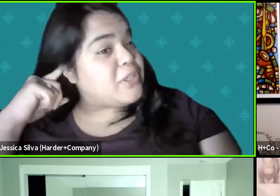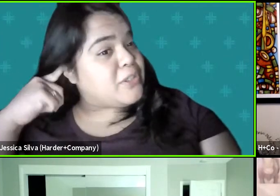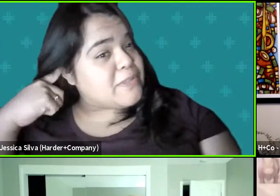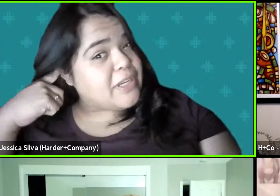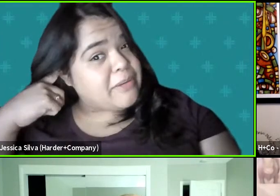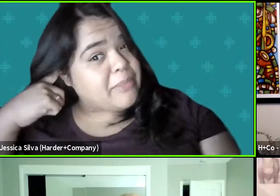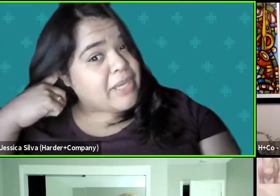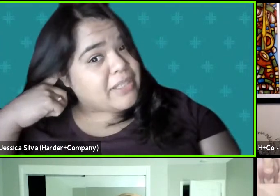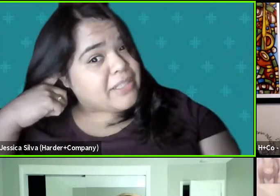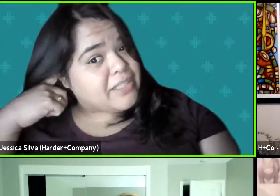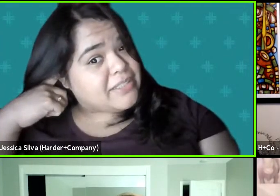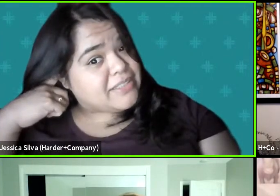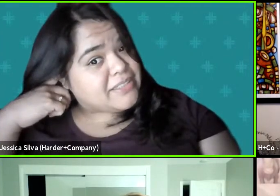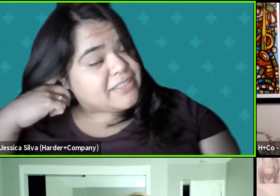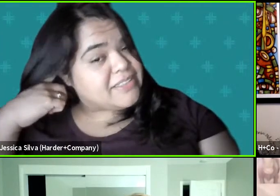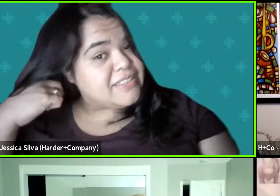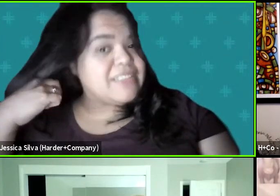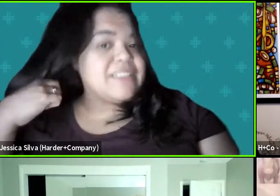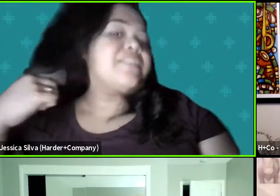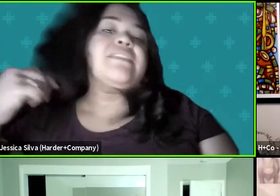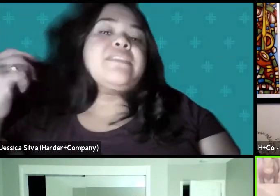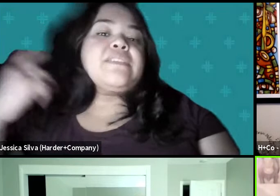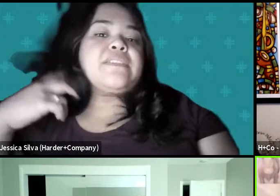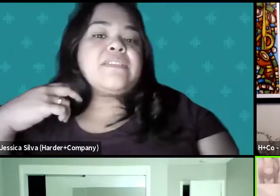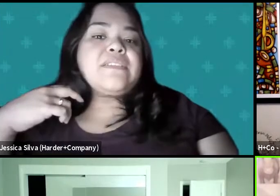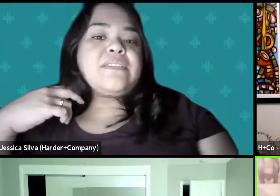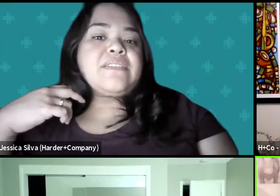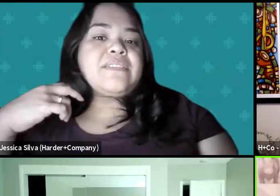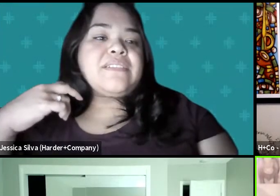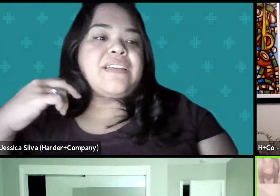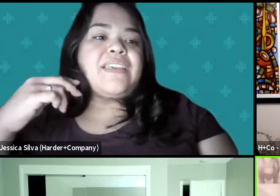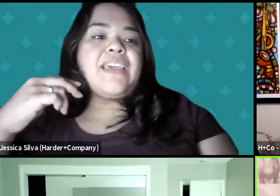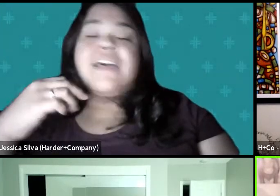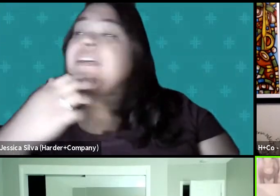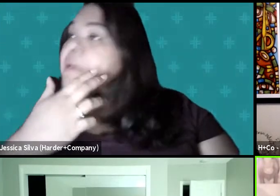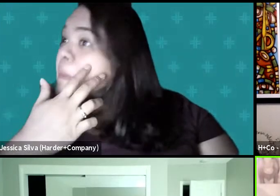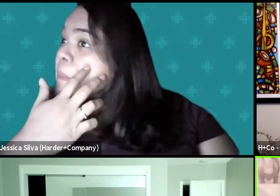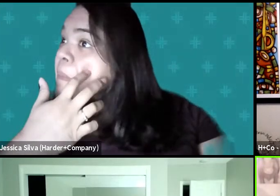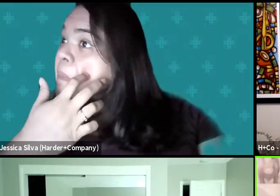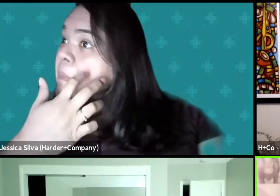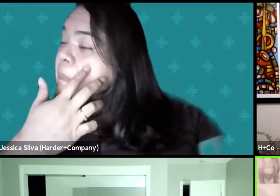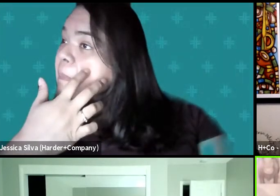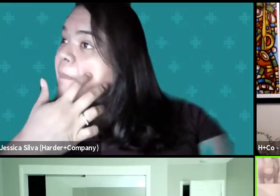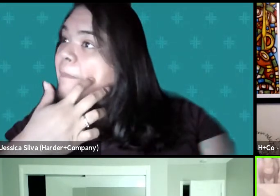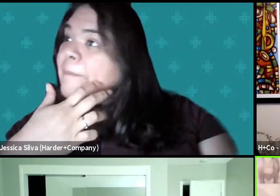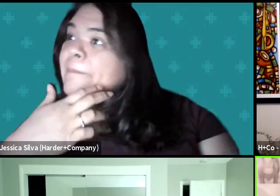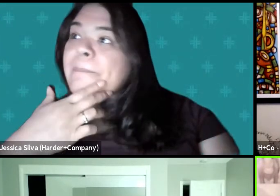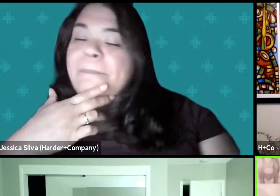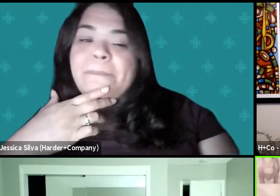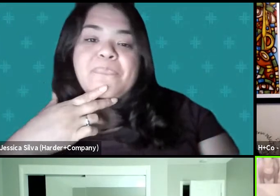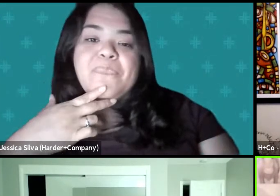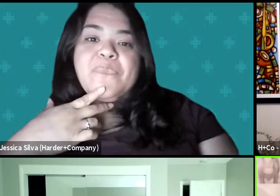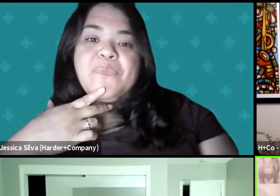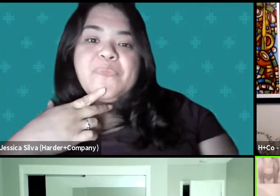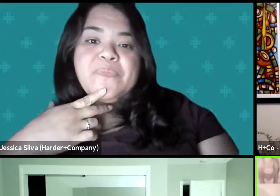the rooms are going to close automatically. Oh, are they? Yeah.